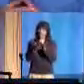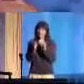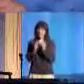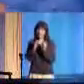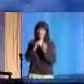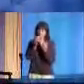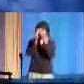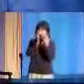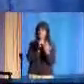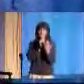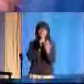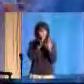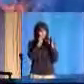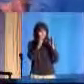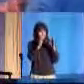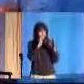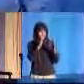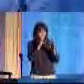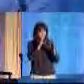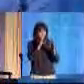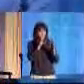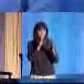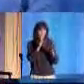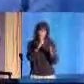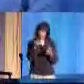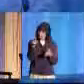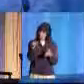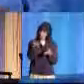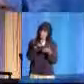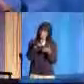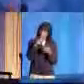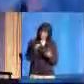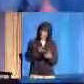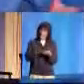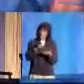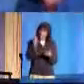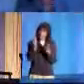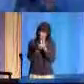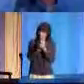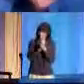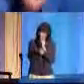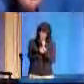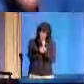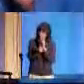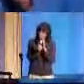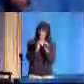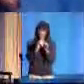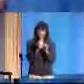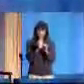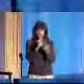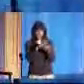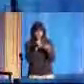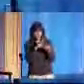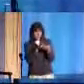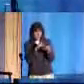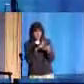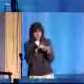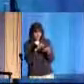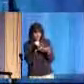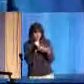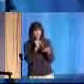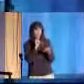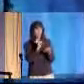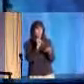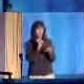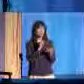active listening skills. And the thing is, as you learn skills in the outer world, how to listen, then it can also teach you how to